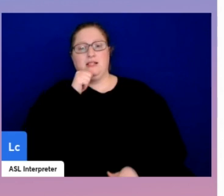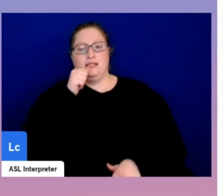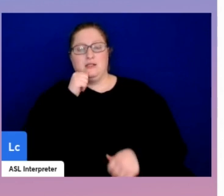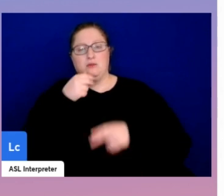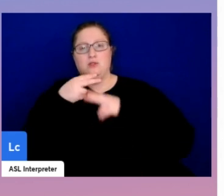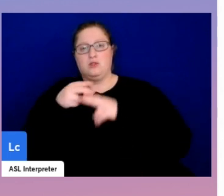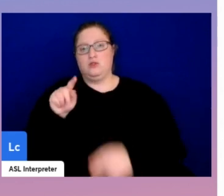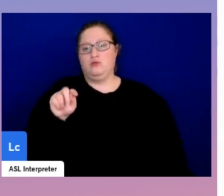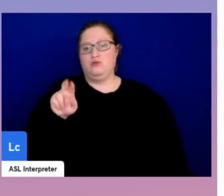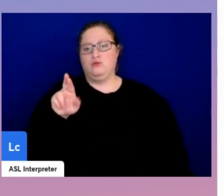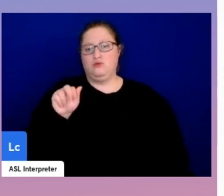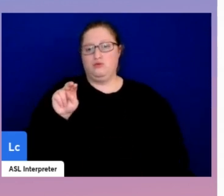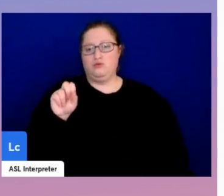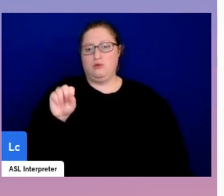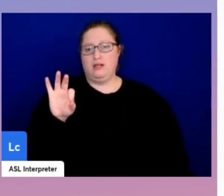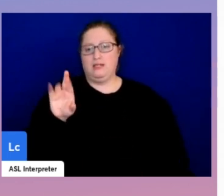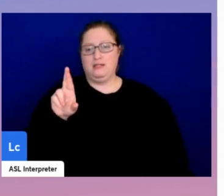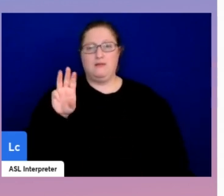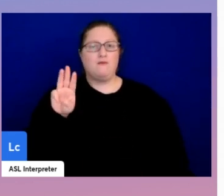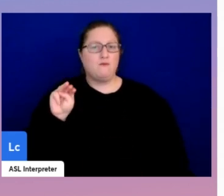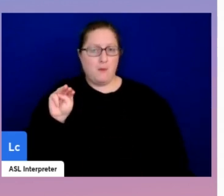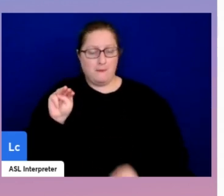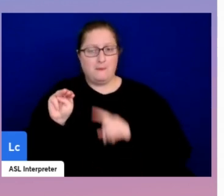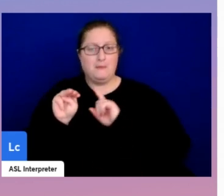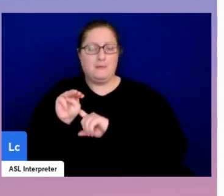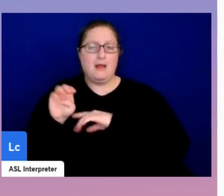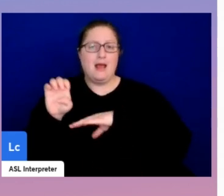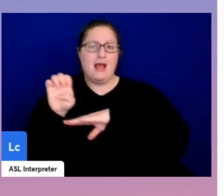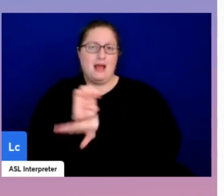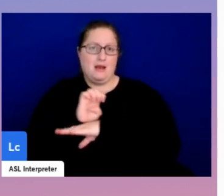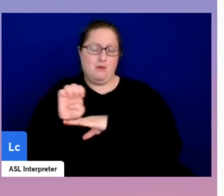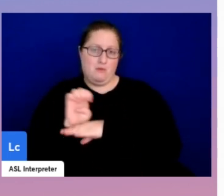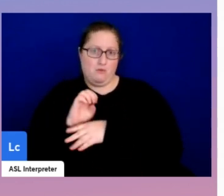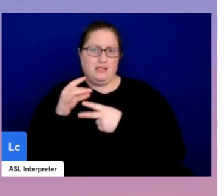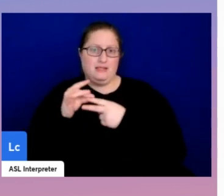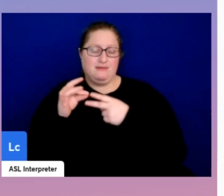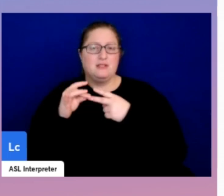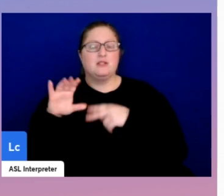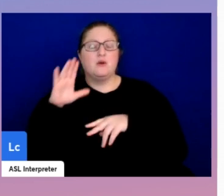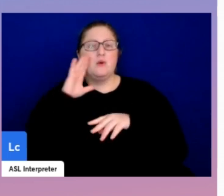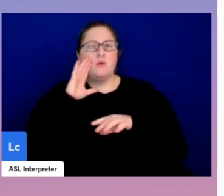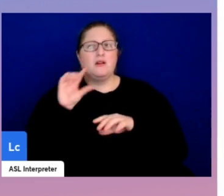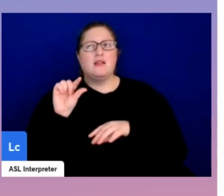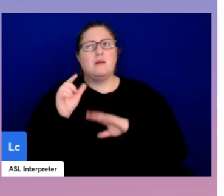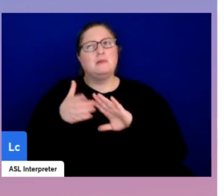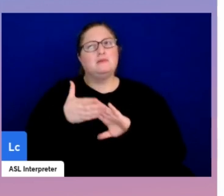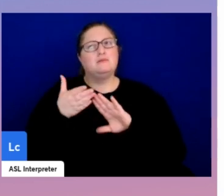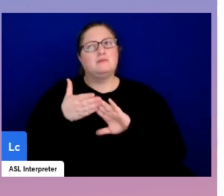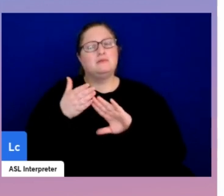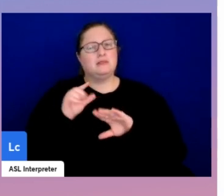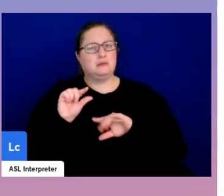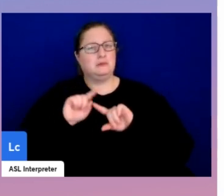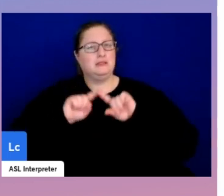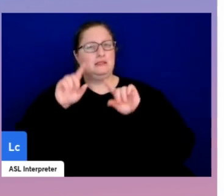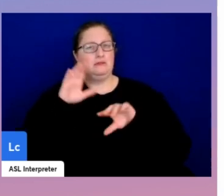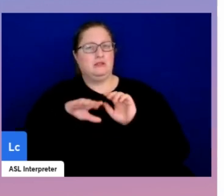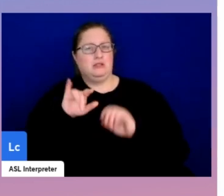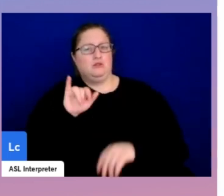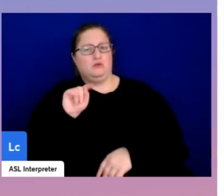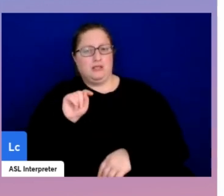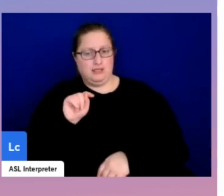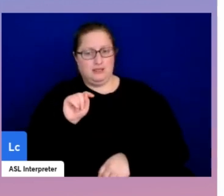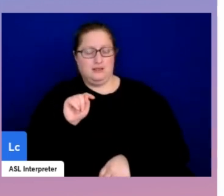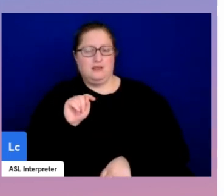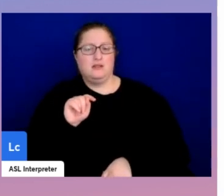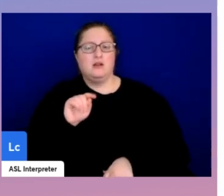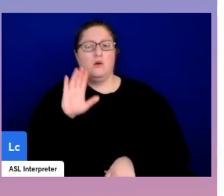Transform. Now, Transform is an enterprise feature, and it performs a bit of a different operation than Transit in that instead of sort of